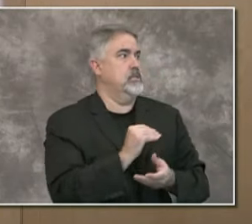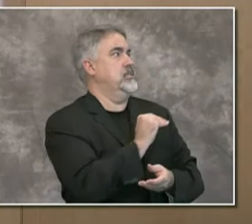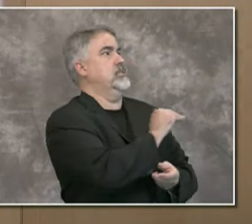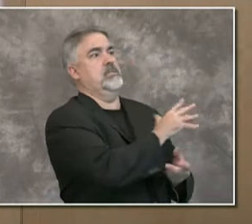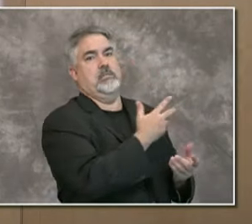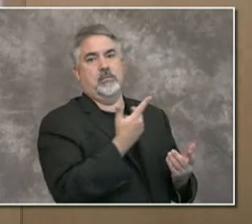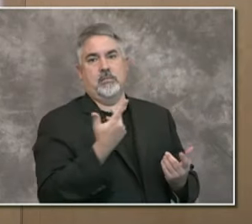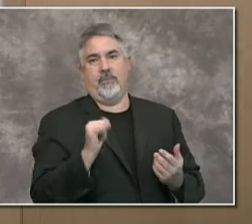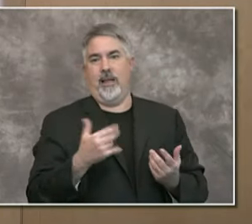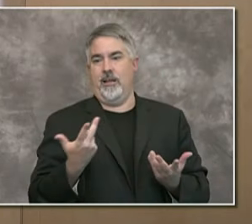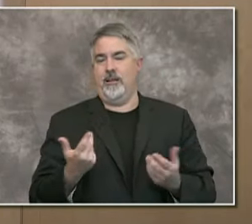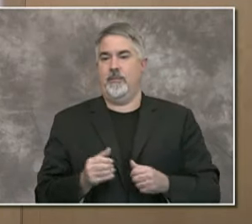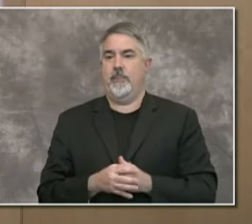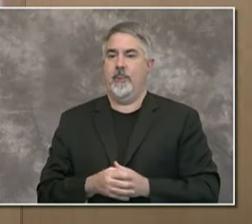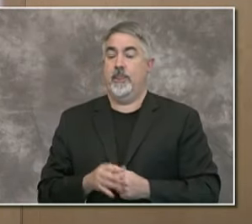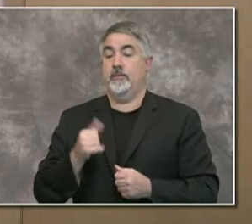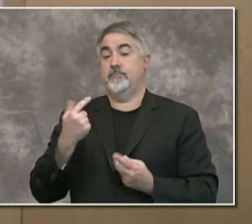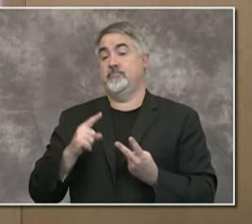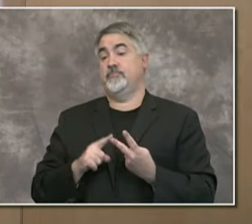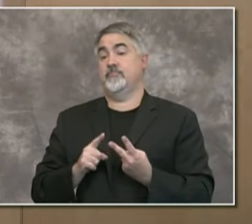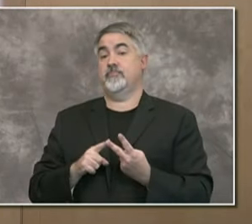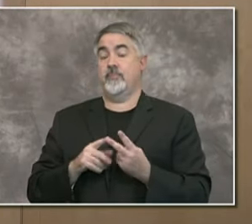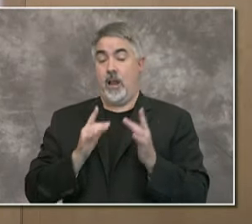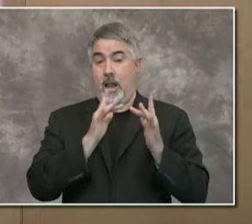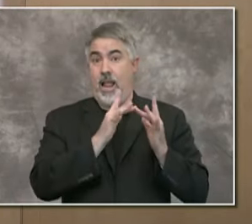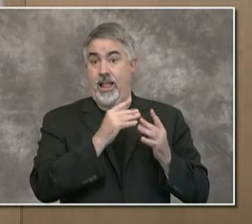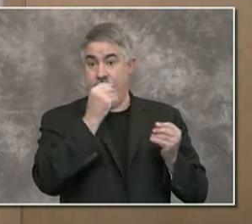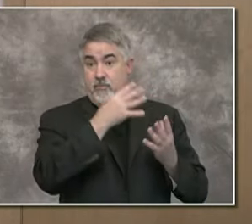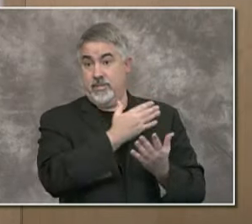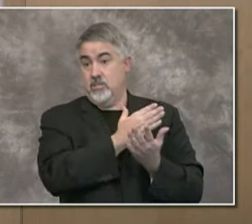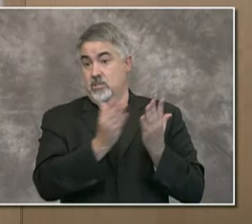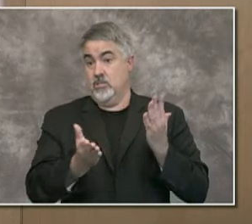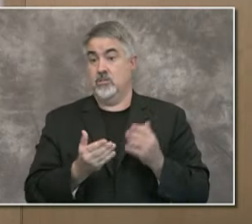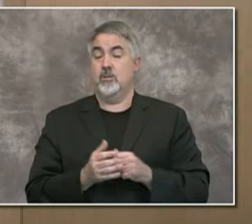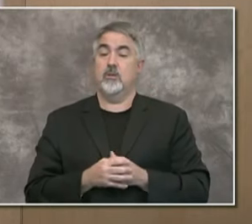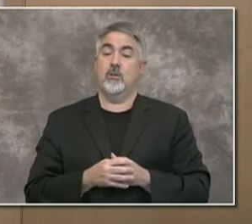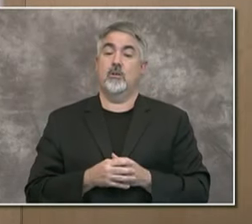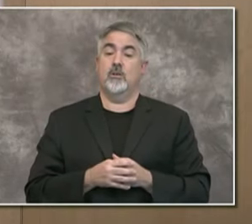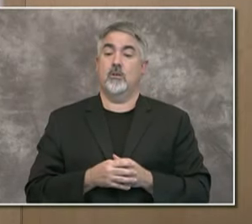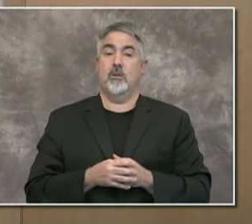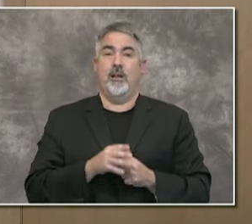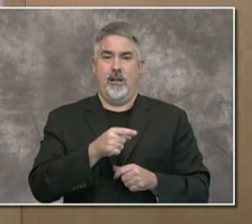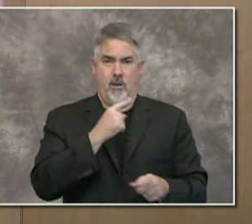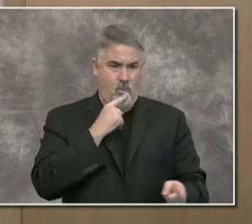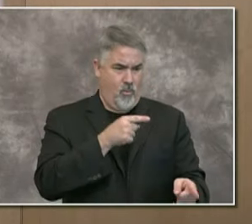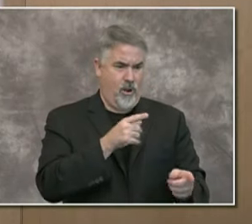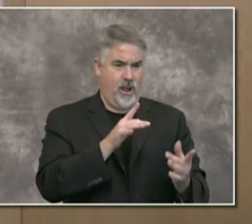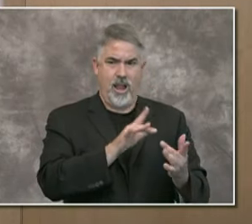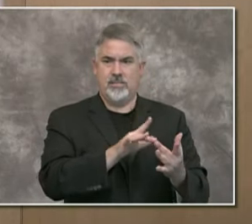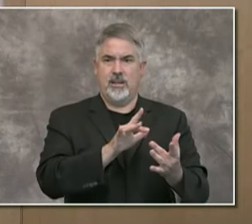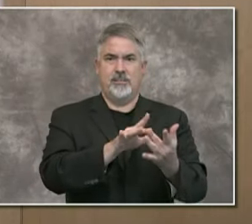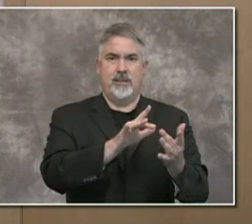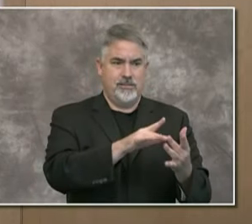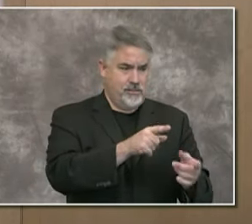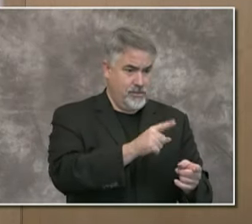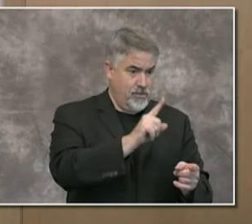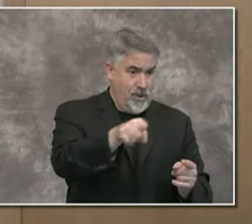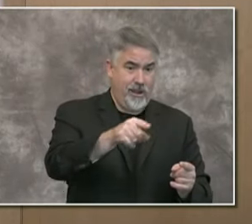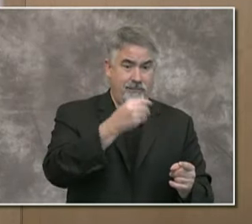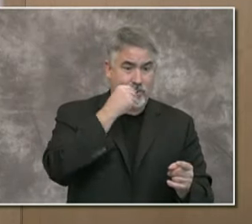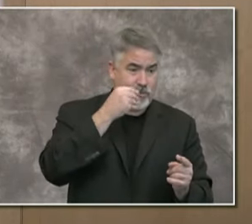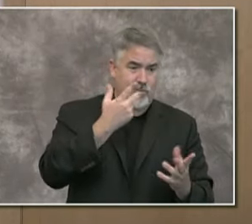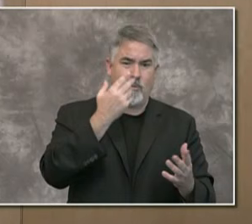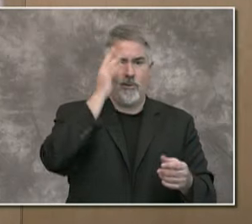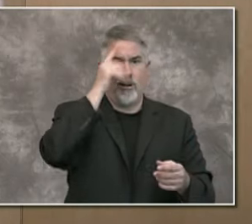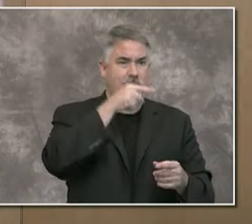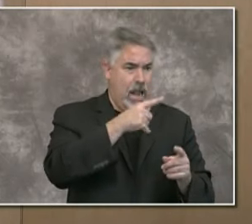conduct contact. So we will contact the contacts of those cases, particularly if they